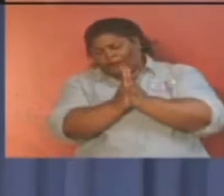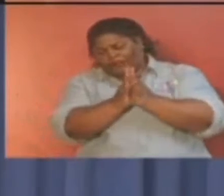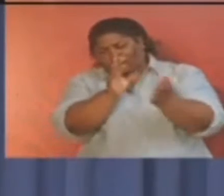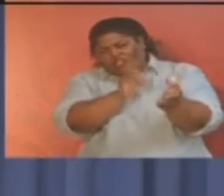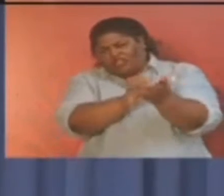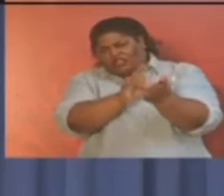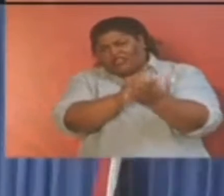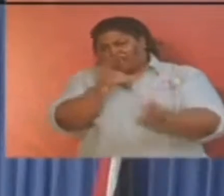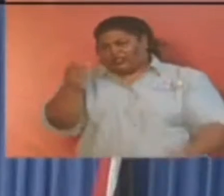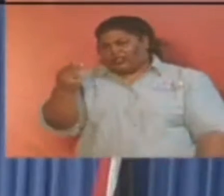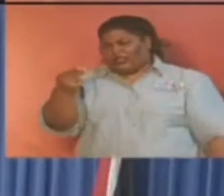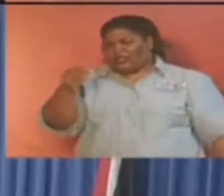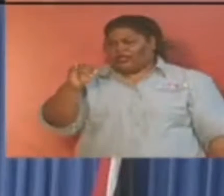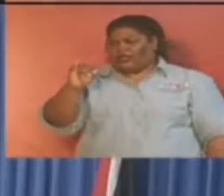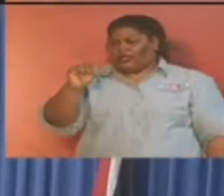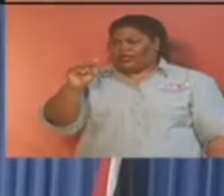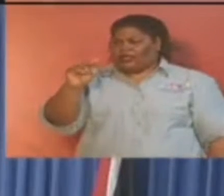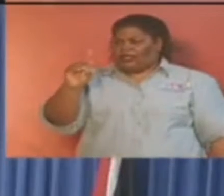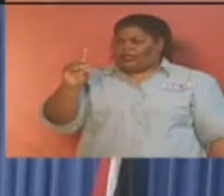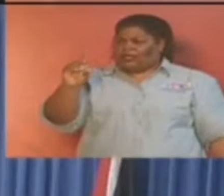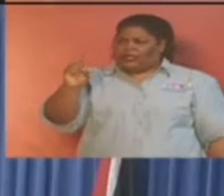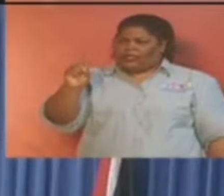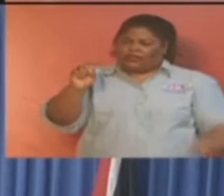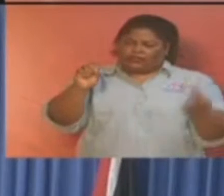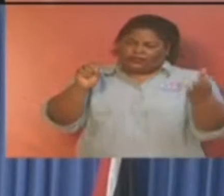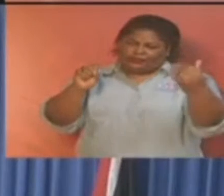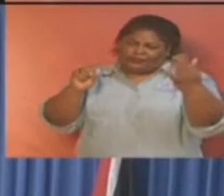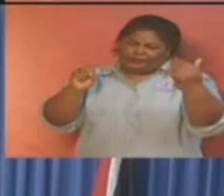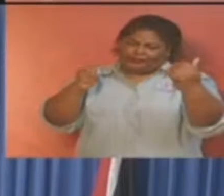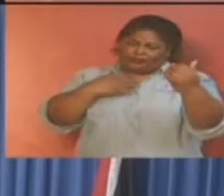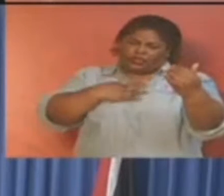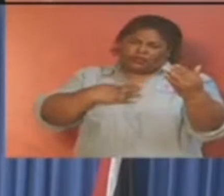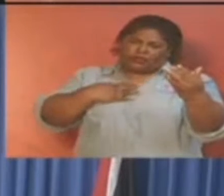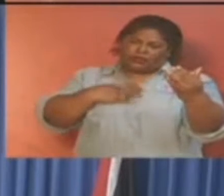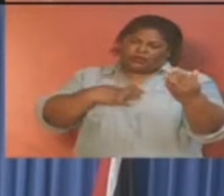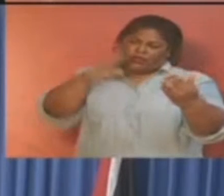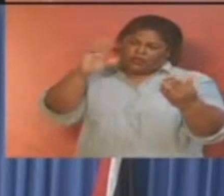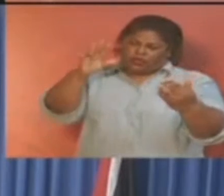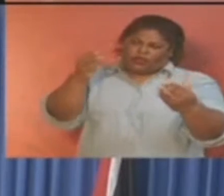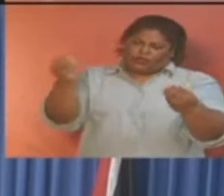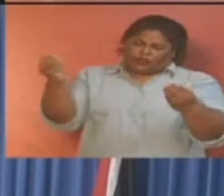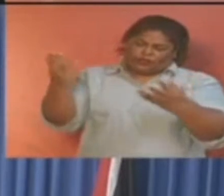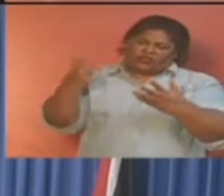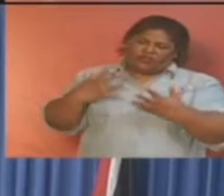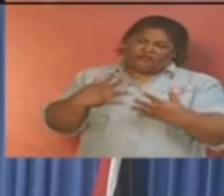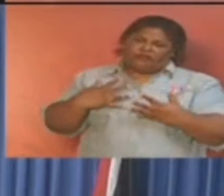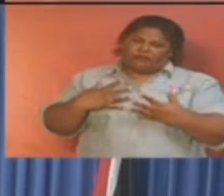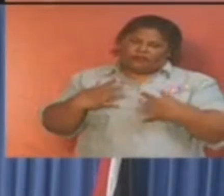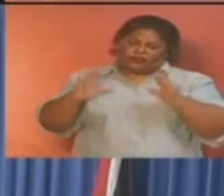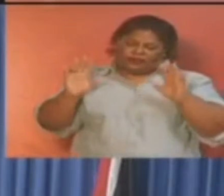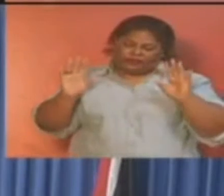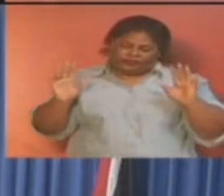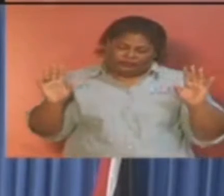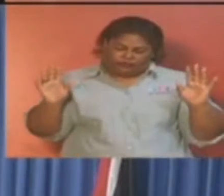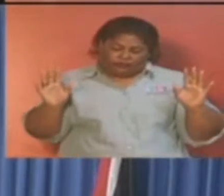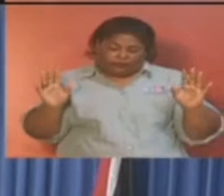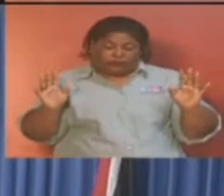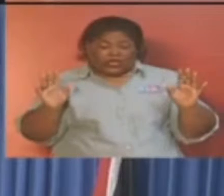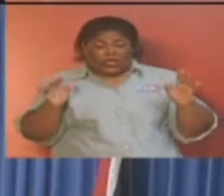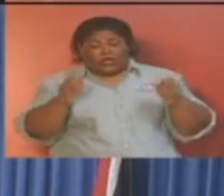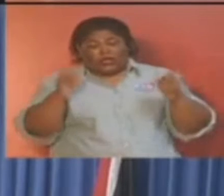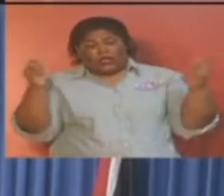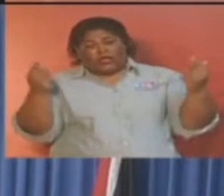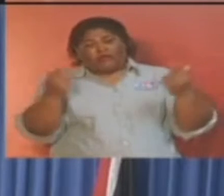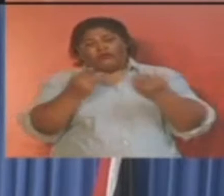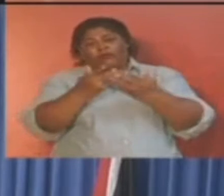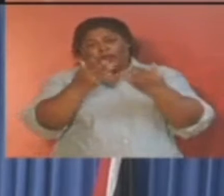us his story. And I hope that just confirm that the whole slide is working well,